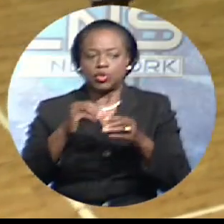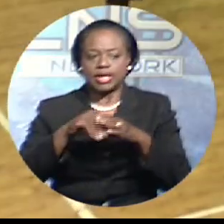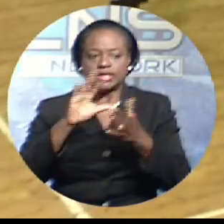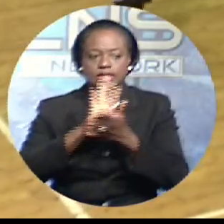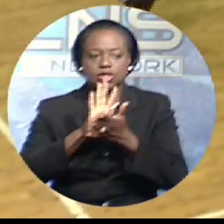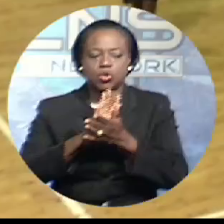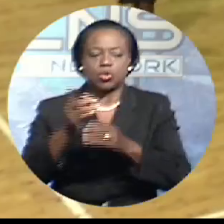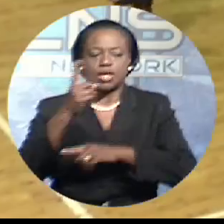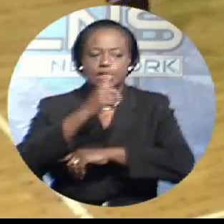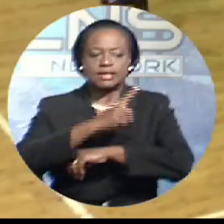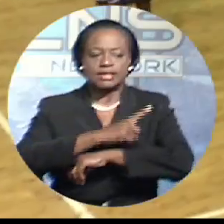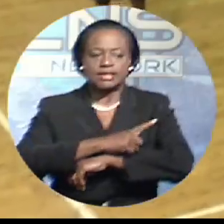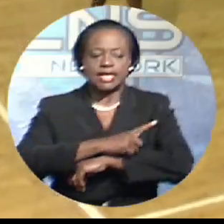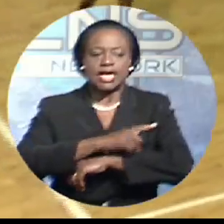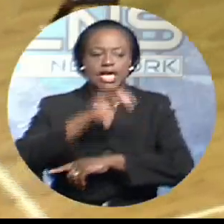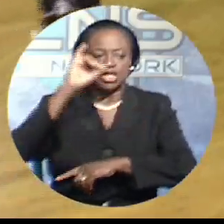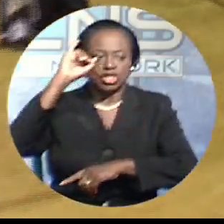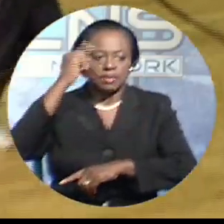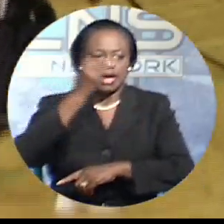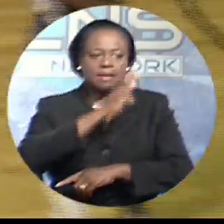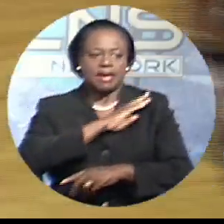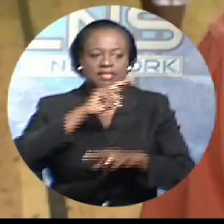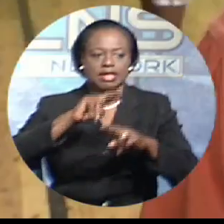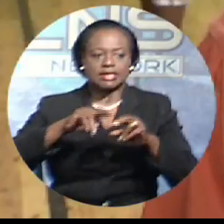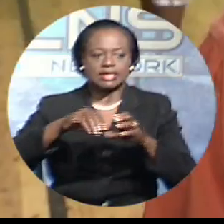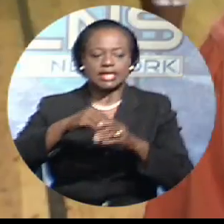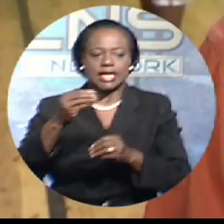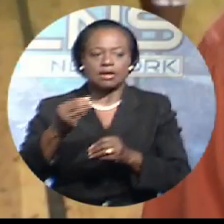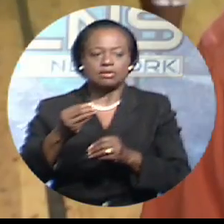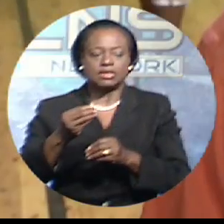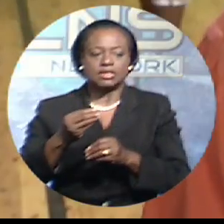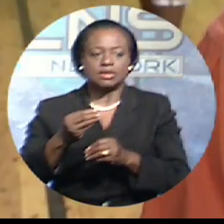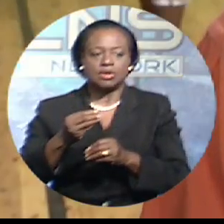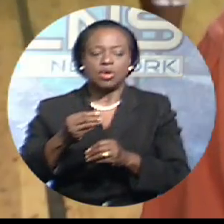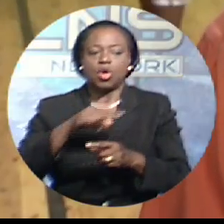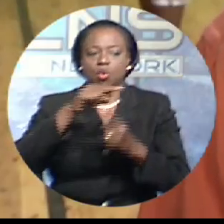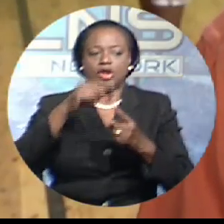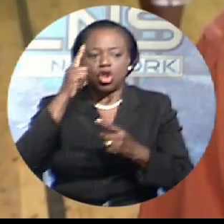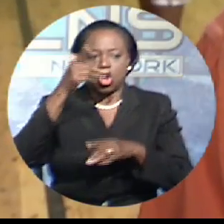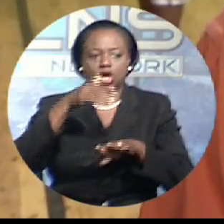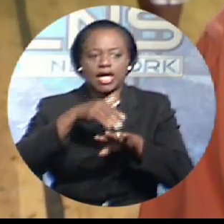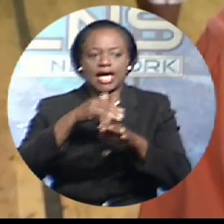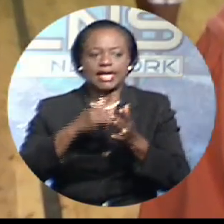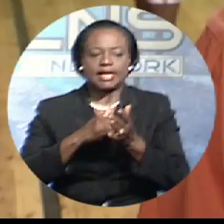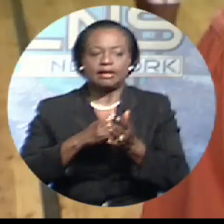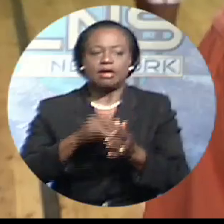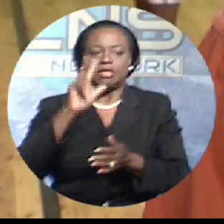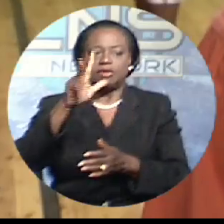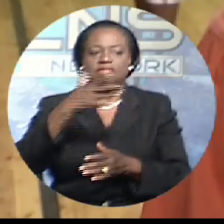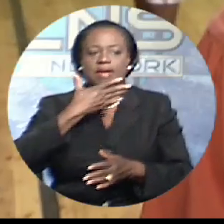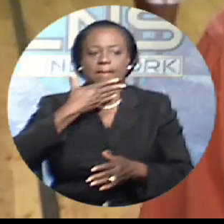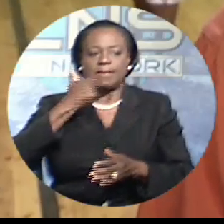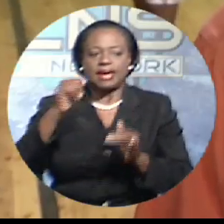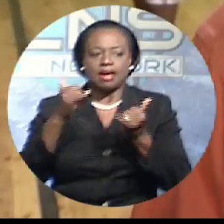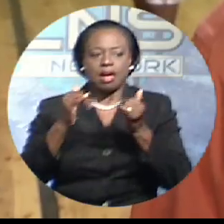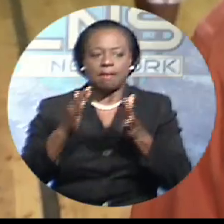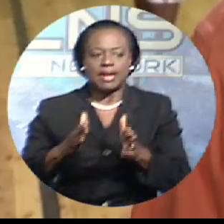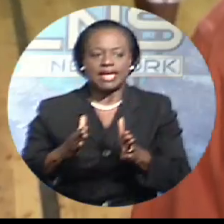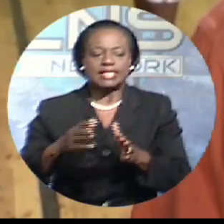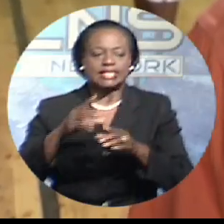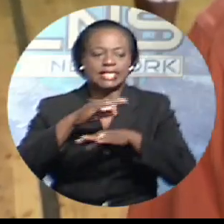we had Jermaine Battle sit out, you had Adrian Thompson also sit out. So, when you look at it, you had 3 of your better players did not play this game,